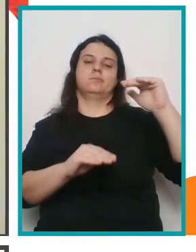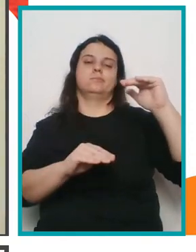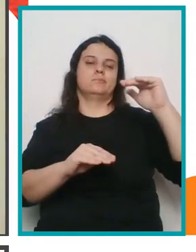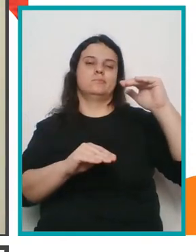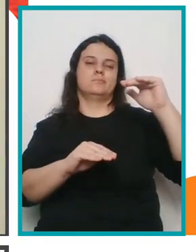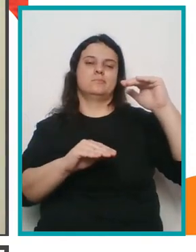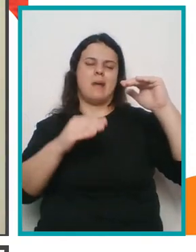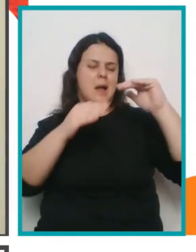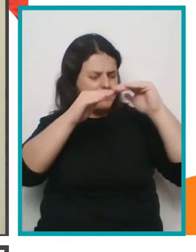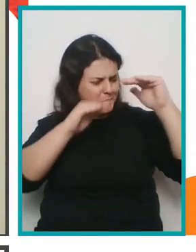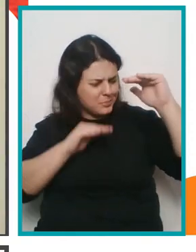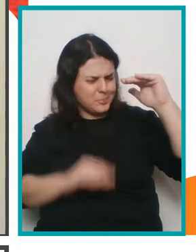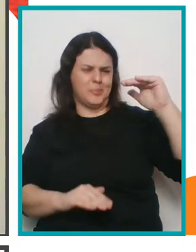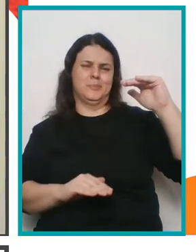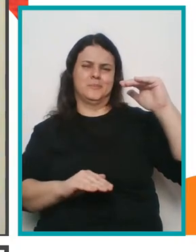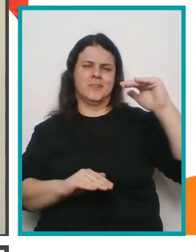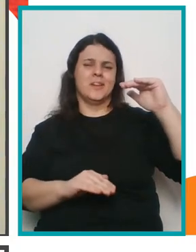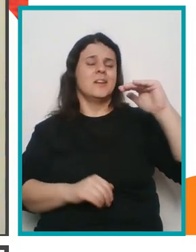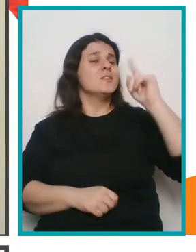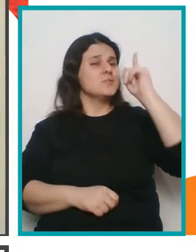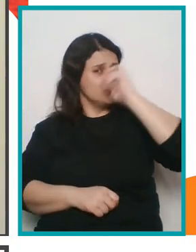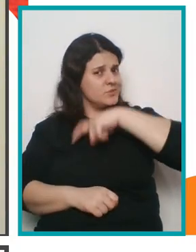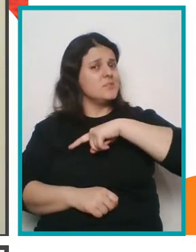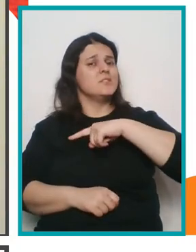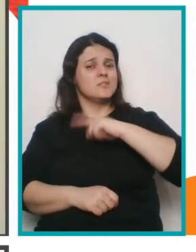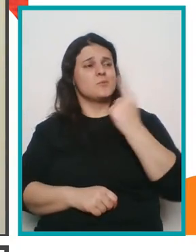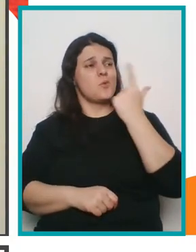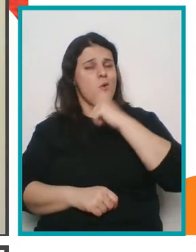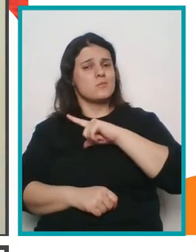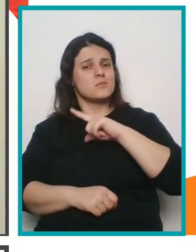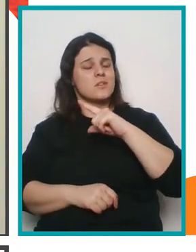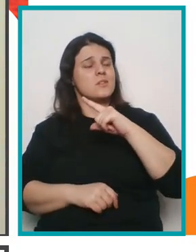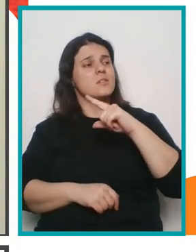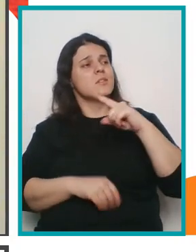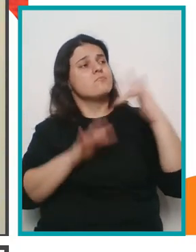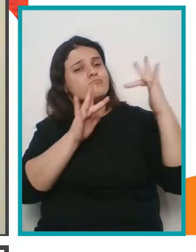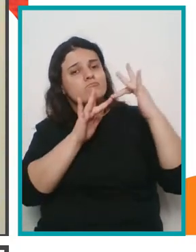I wouldn't say that there is really a relationship with them,